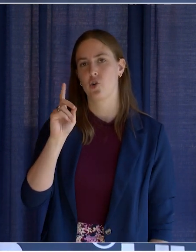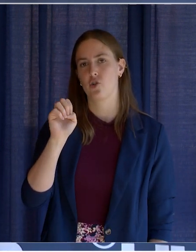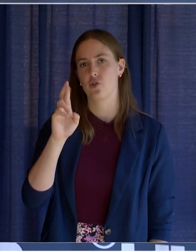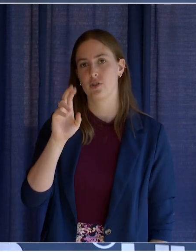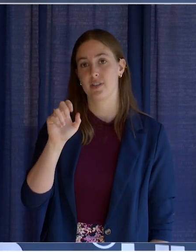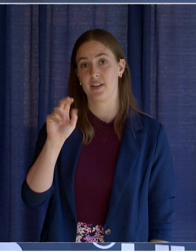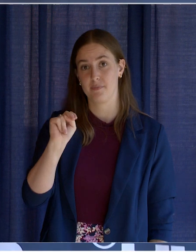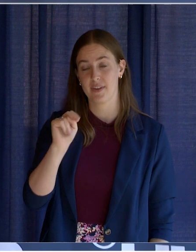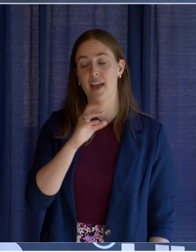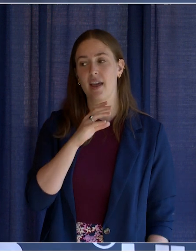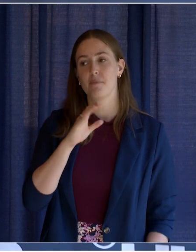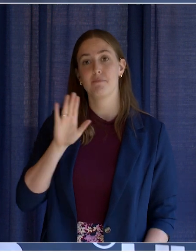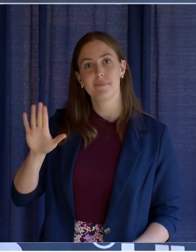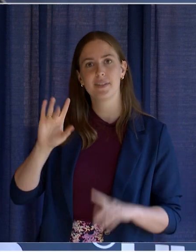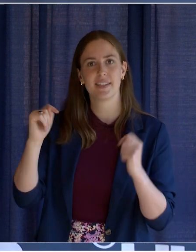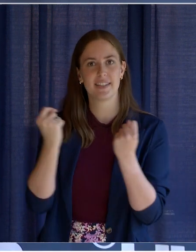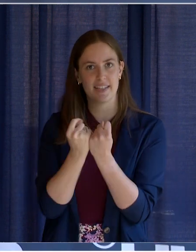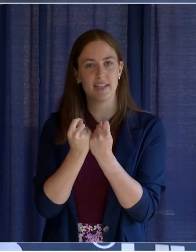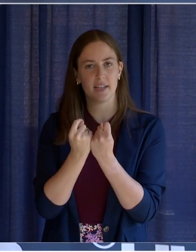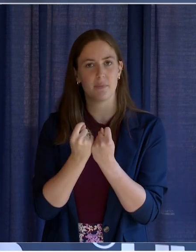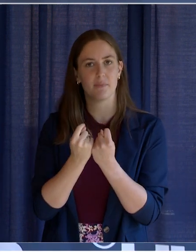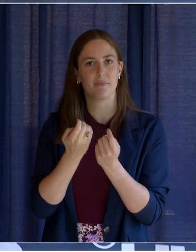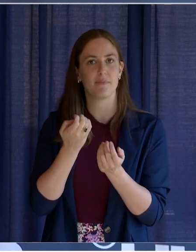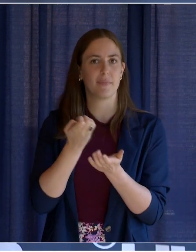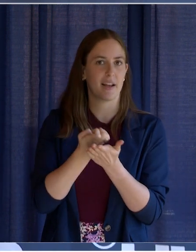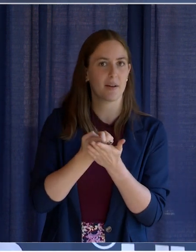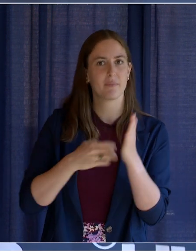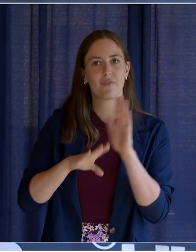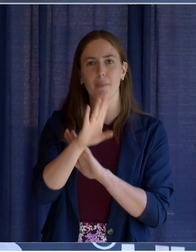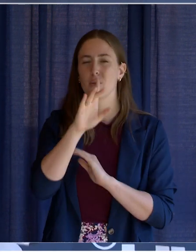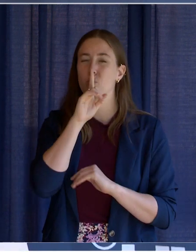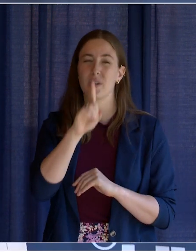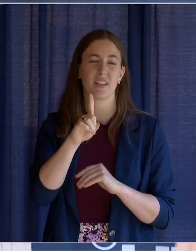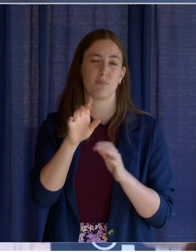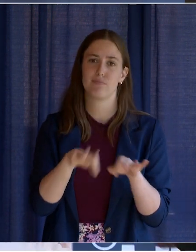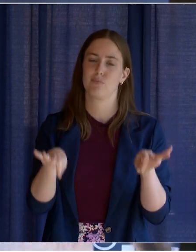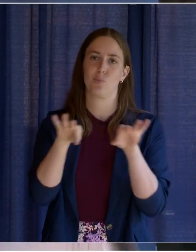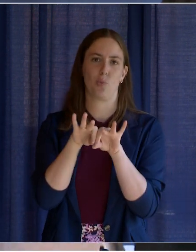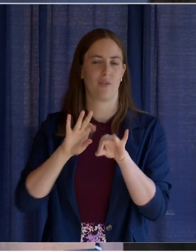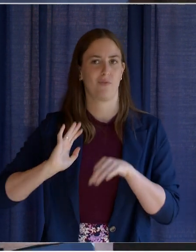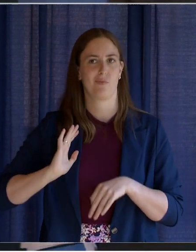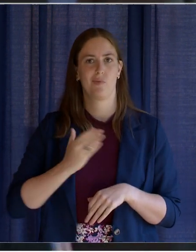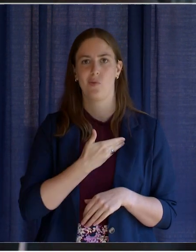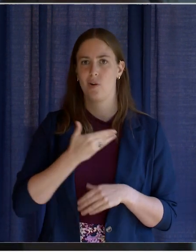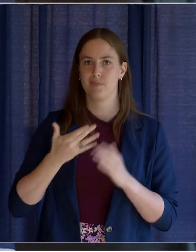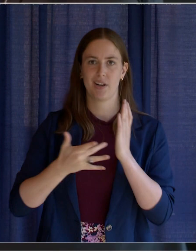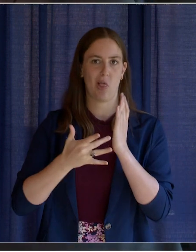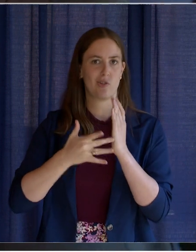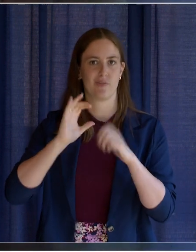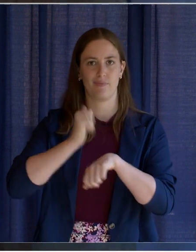Development Partnership, has been instrumental in our strategies in downtown. Thank you, Keith.